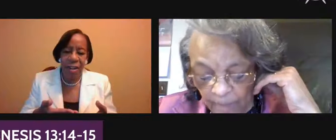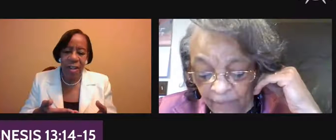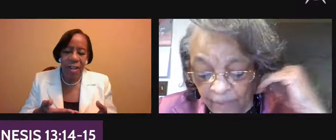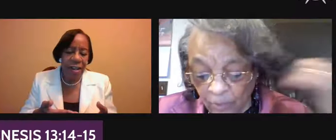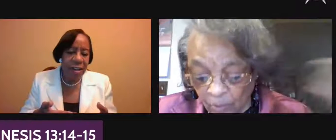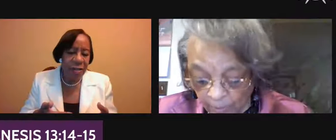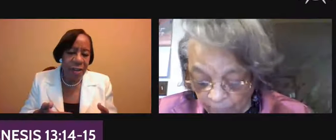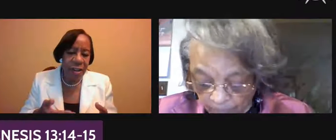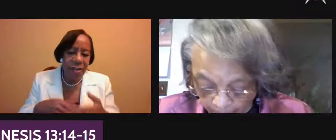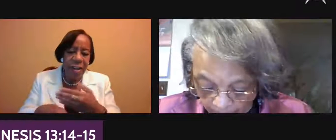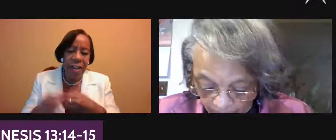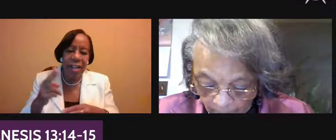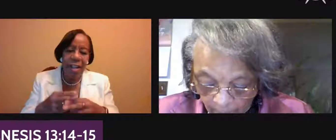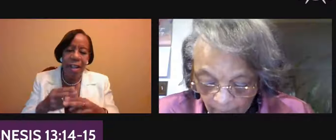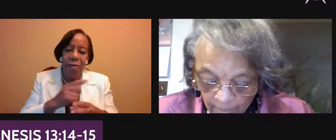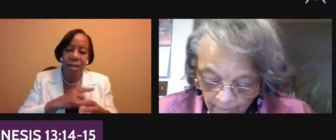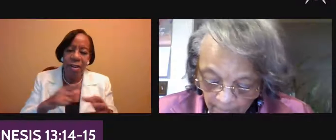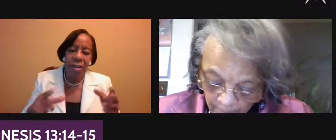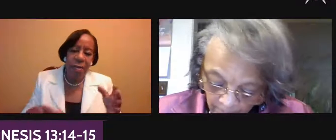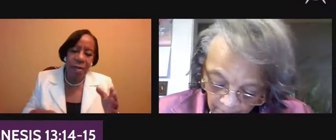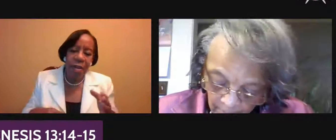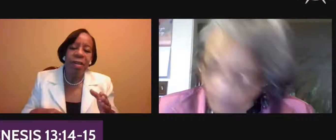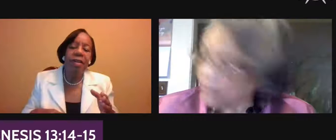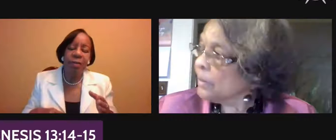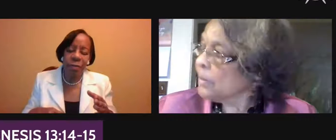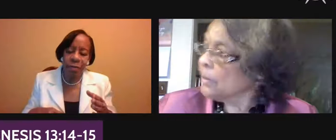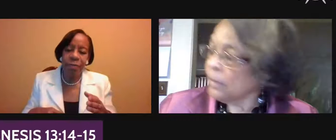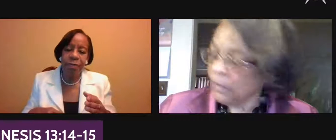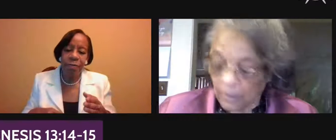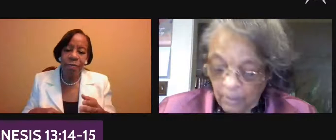Greetings in the name of our Lord. Greetings in the name.